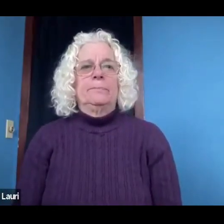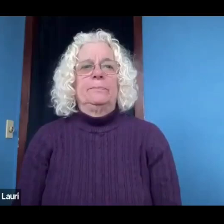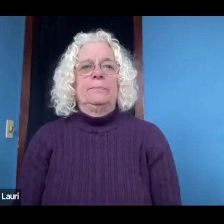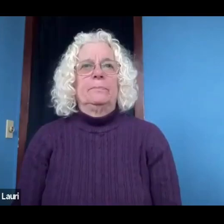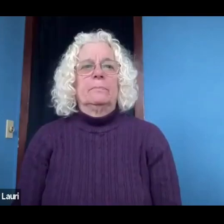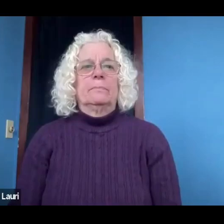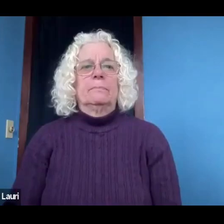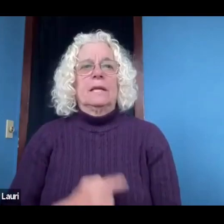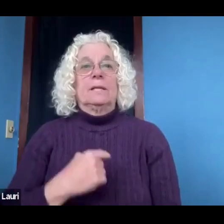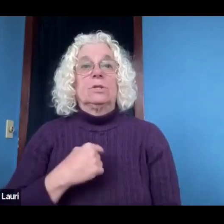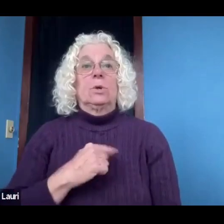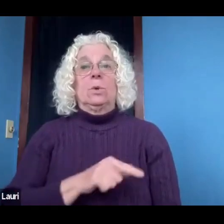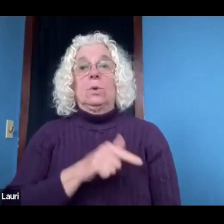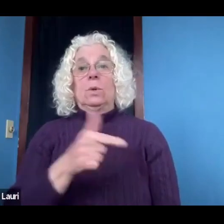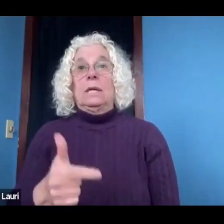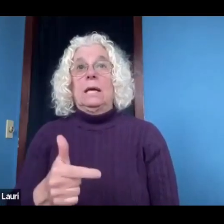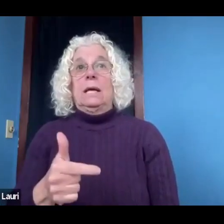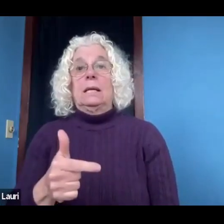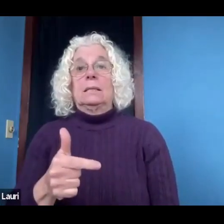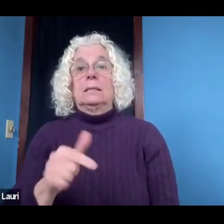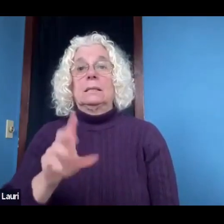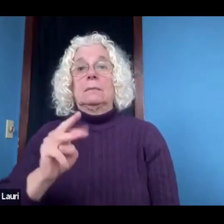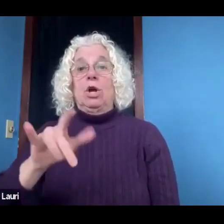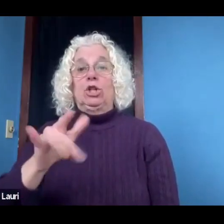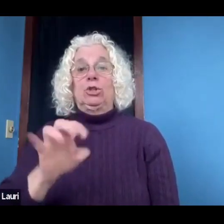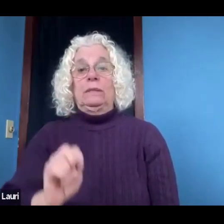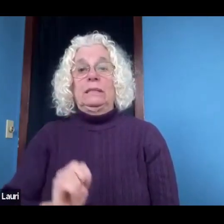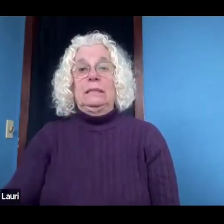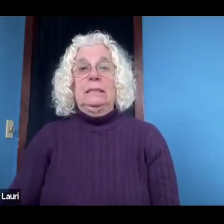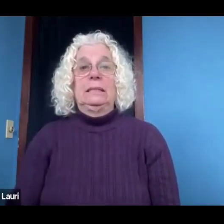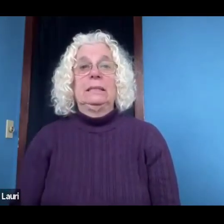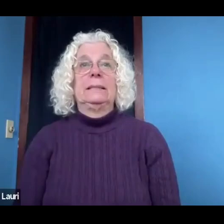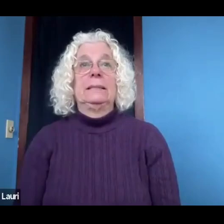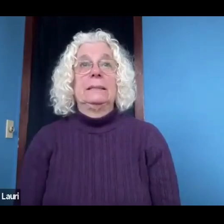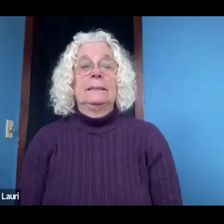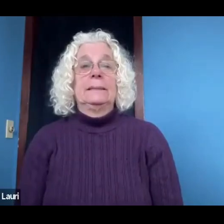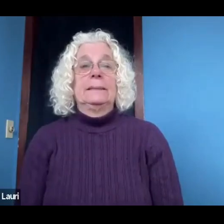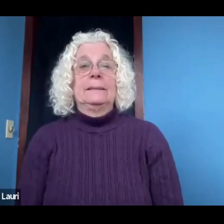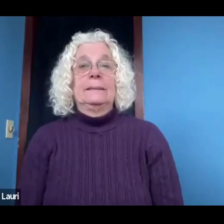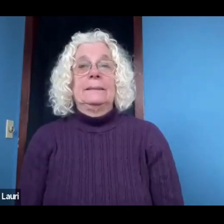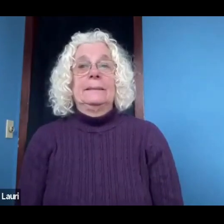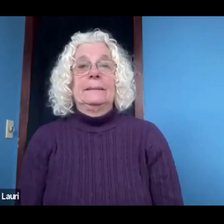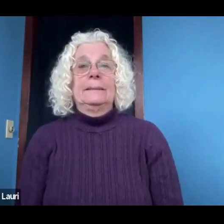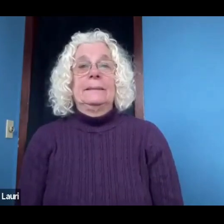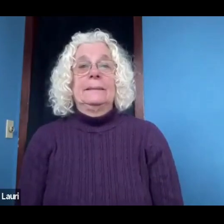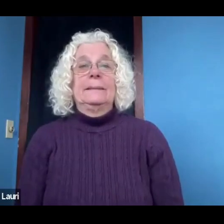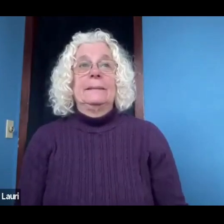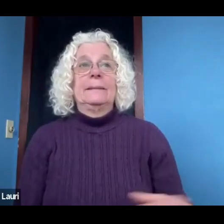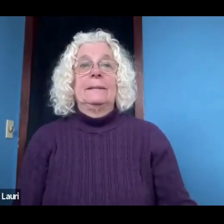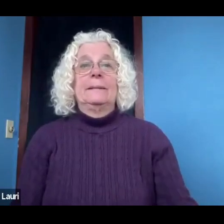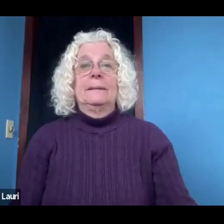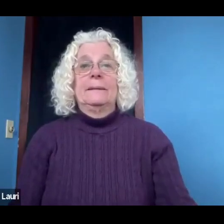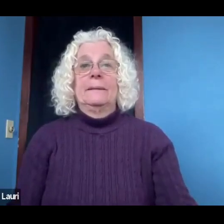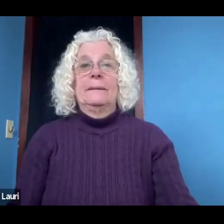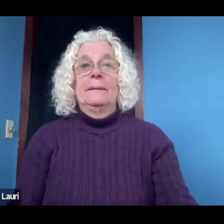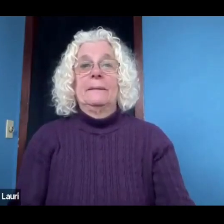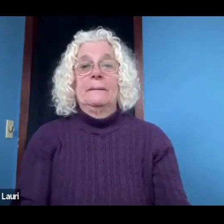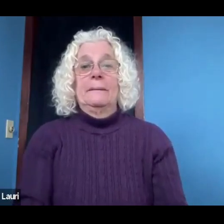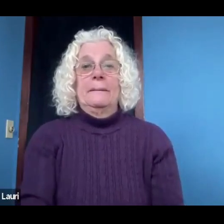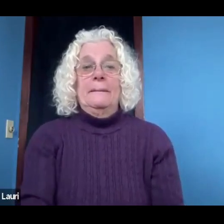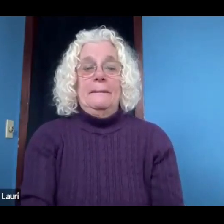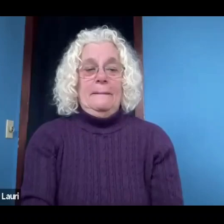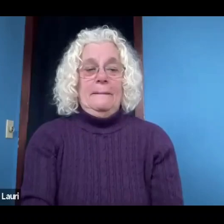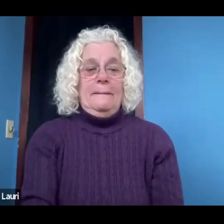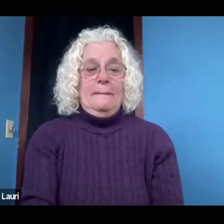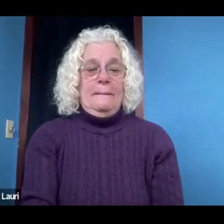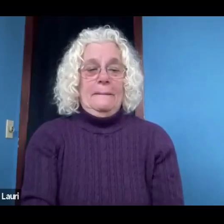And I am going to hand it over to Marjorie. And let's just go back one slide, please, Ashley. Failed to mention